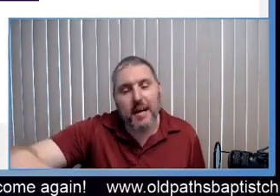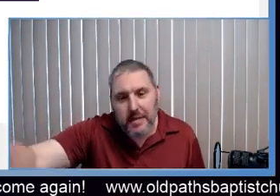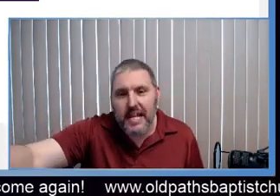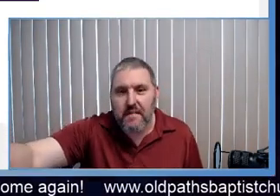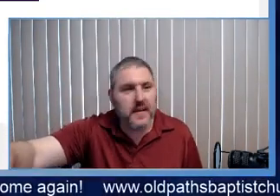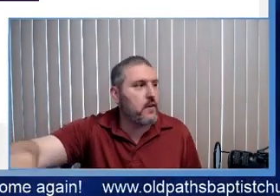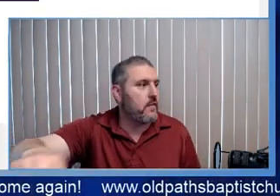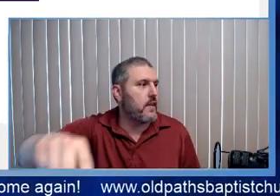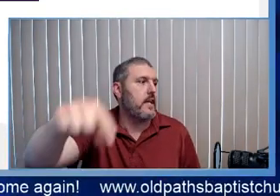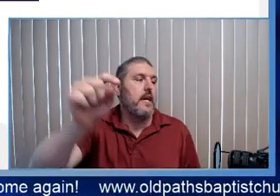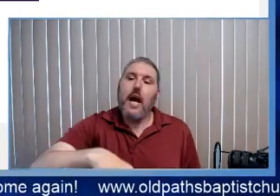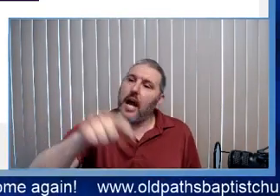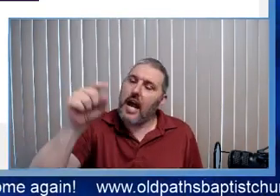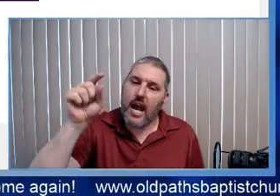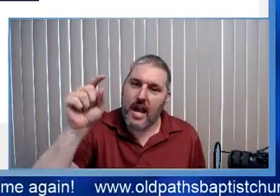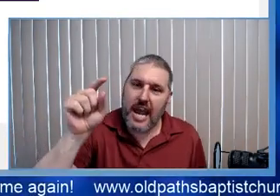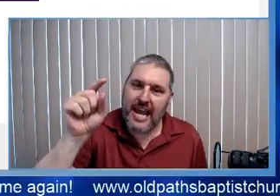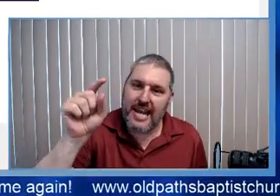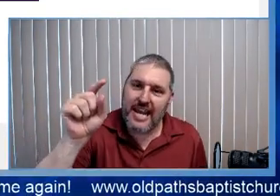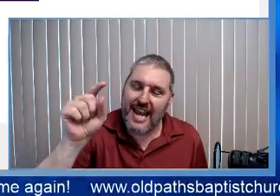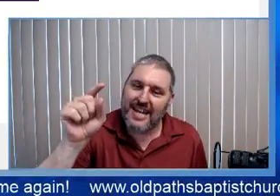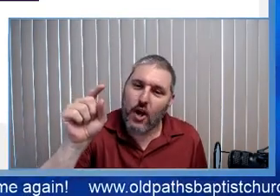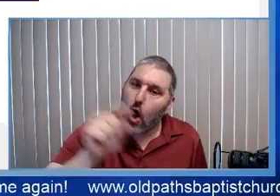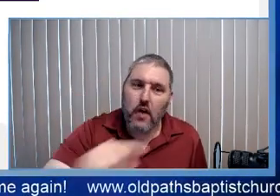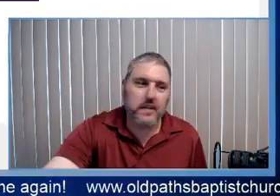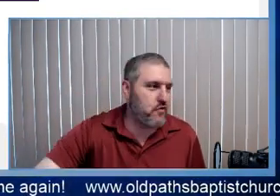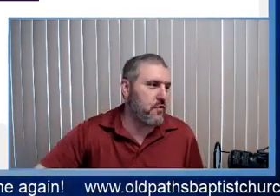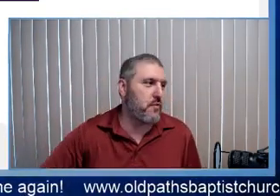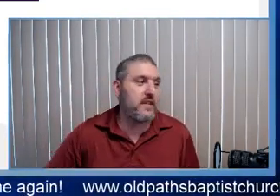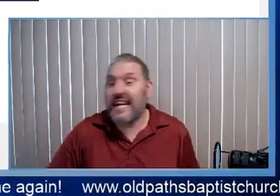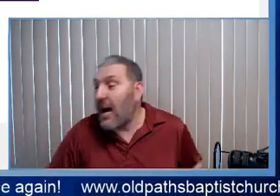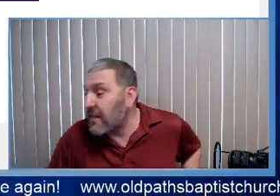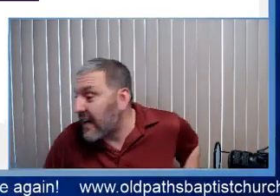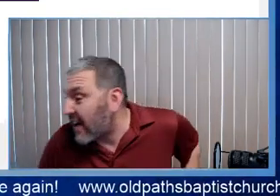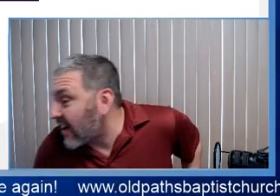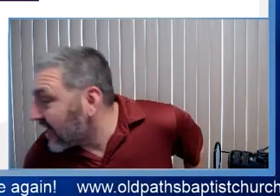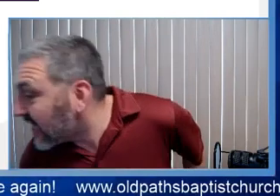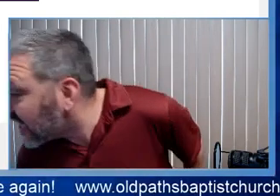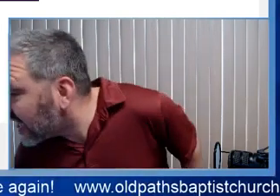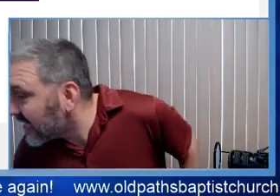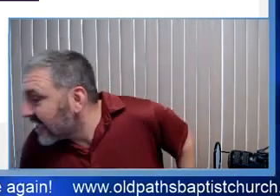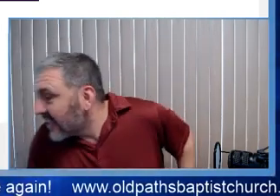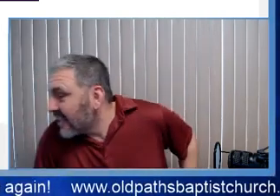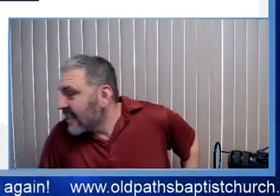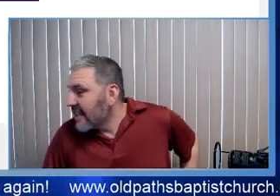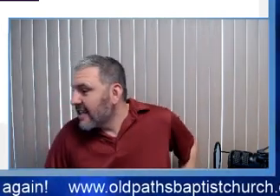stuff. And I mean that figuratively. And all the truth wasn't out there.